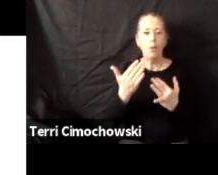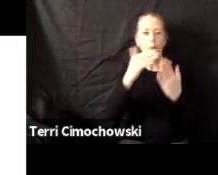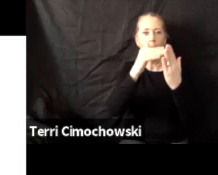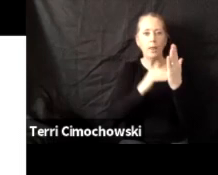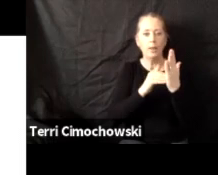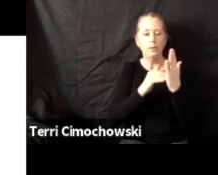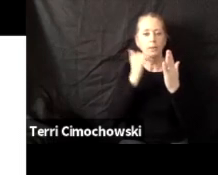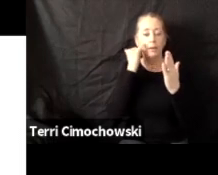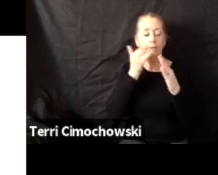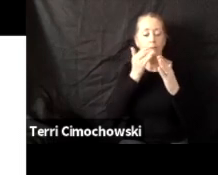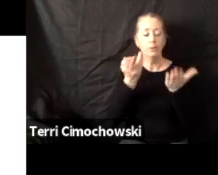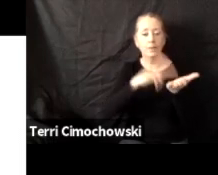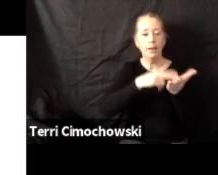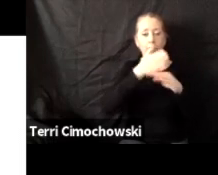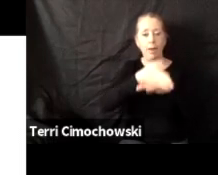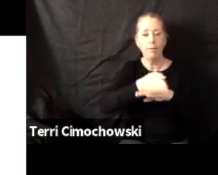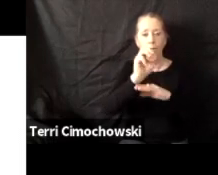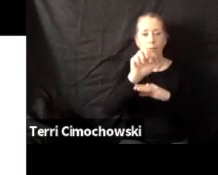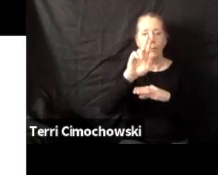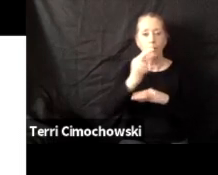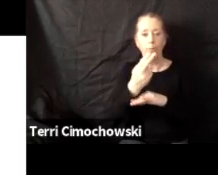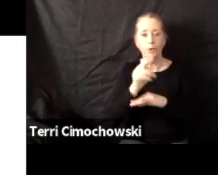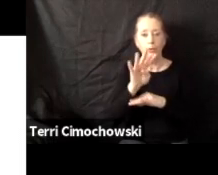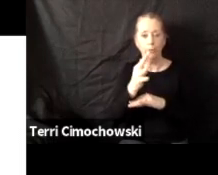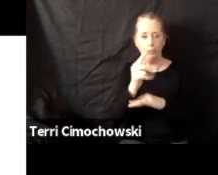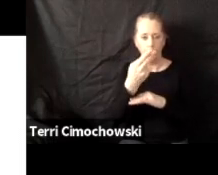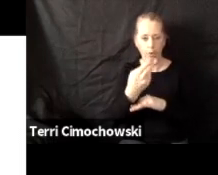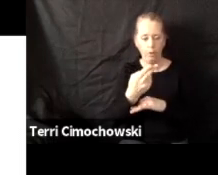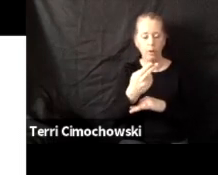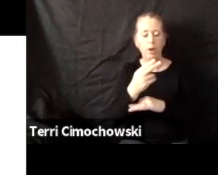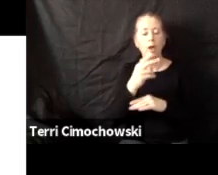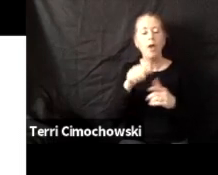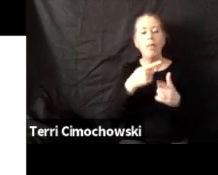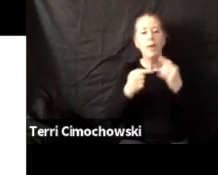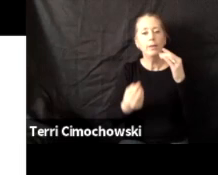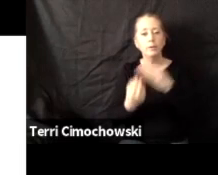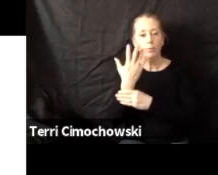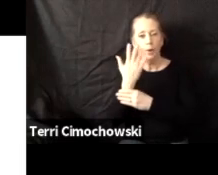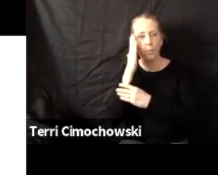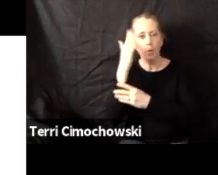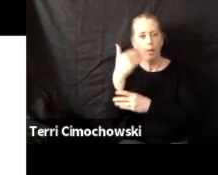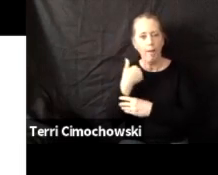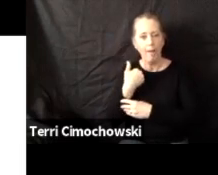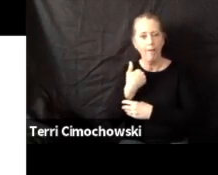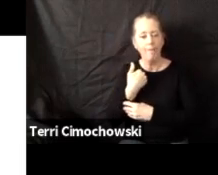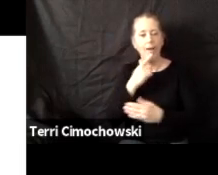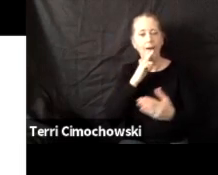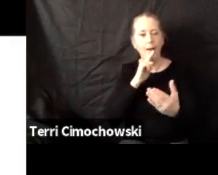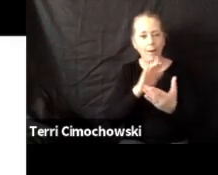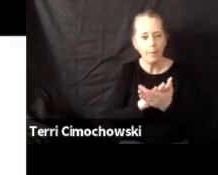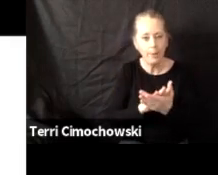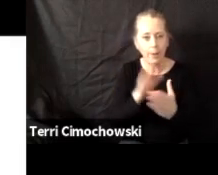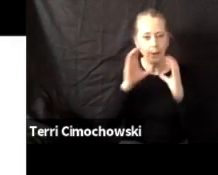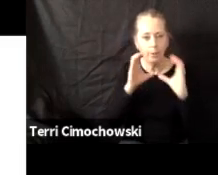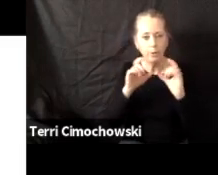up after March 4th. And then what we're going to do in the spring is we are going to do a commitment communication to all families